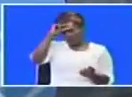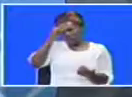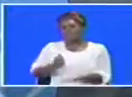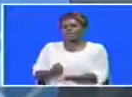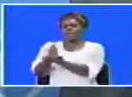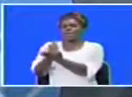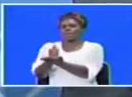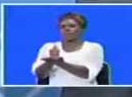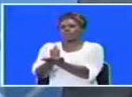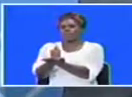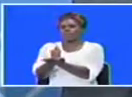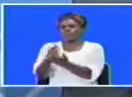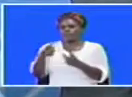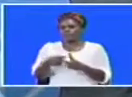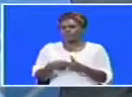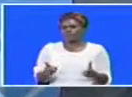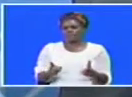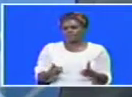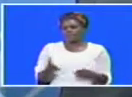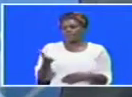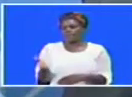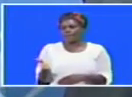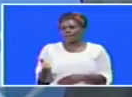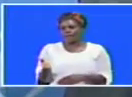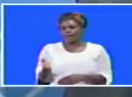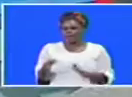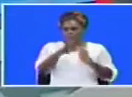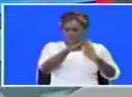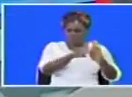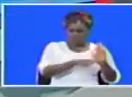gap. And this is where we've started, and that's what is happening with such a program. Okay, so this touches on elderly.